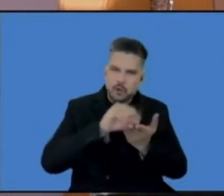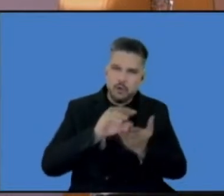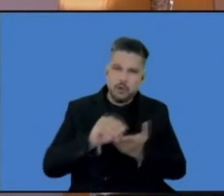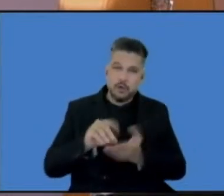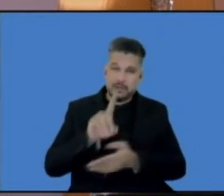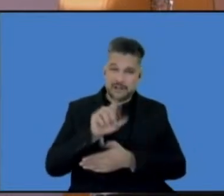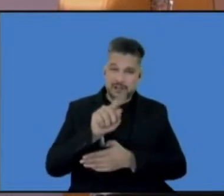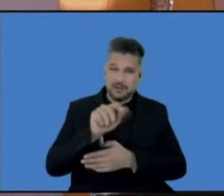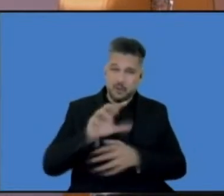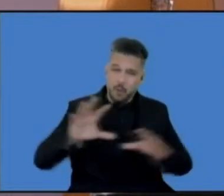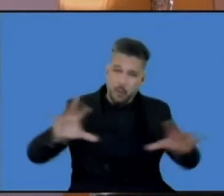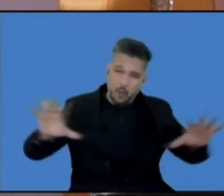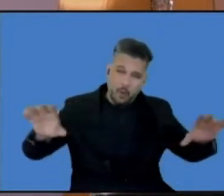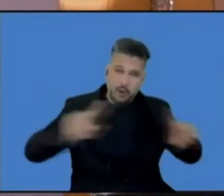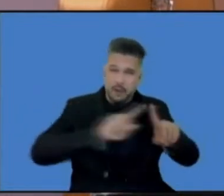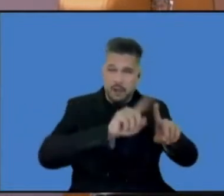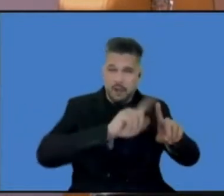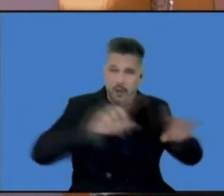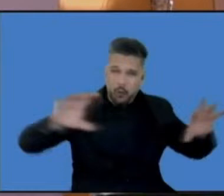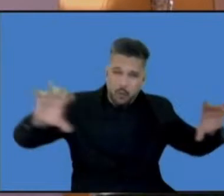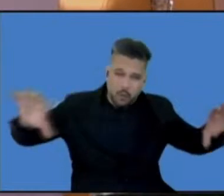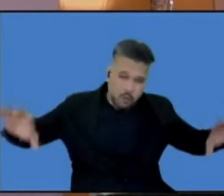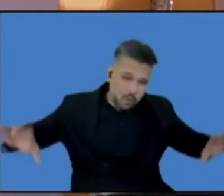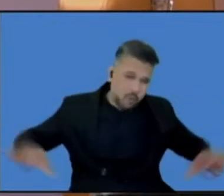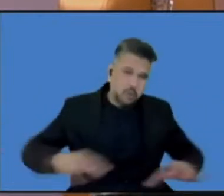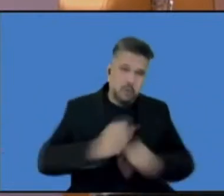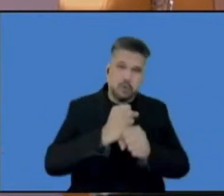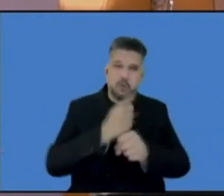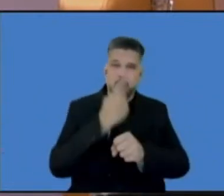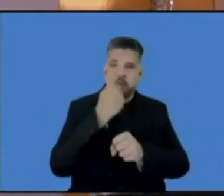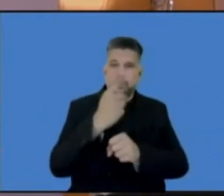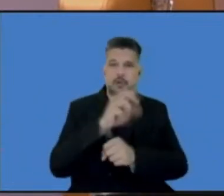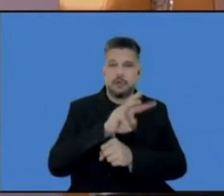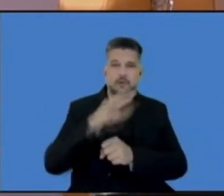data from the Ministry of Foreign Affairs, from the Ministry of Law